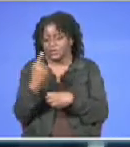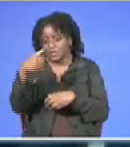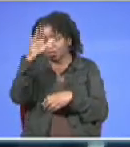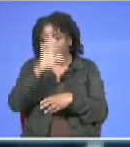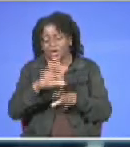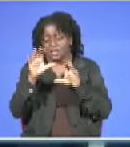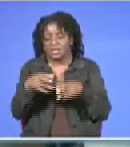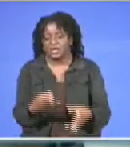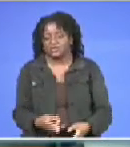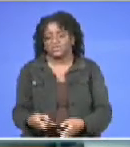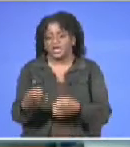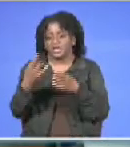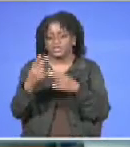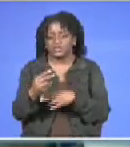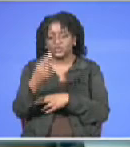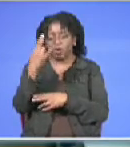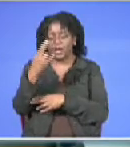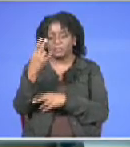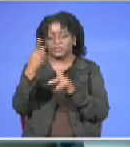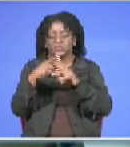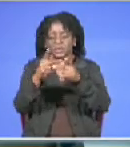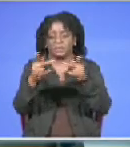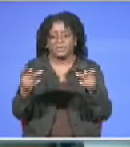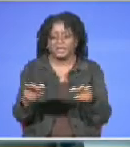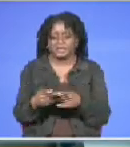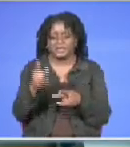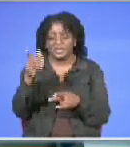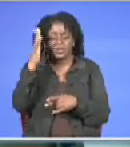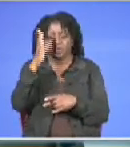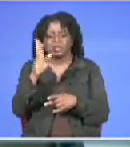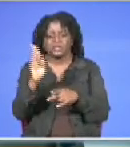place that he'll use the unexpected. He'll